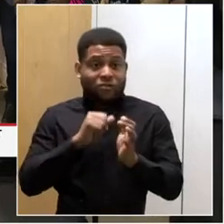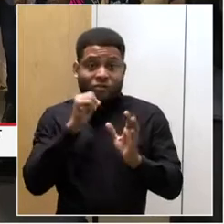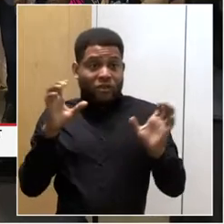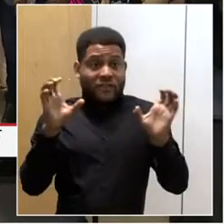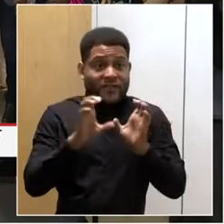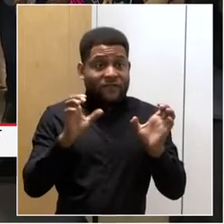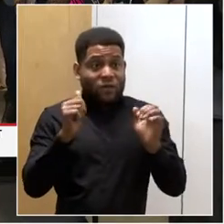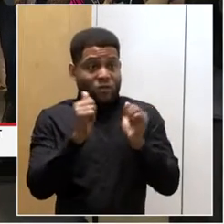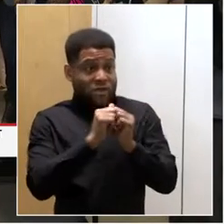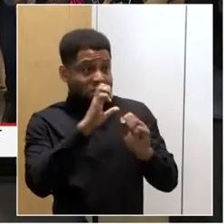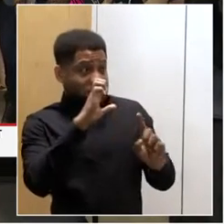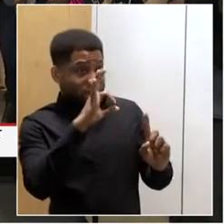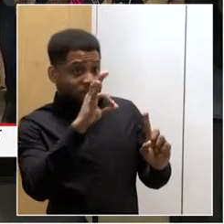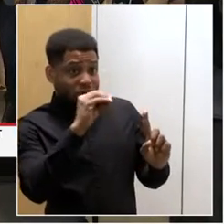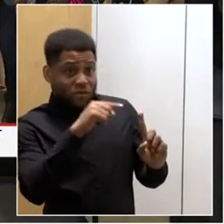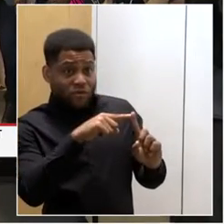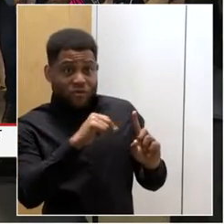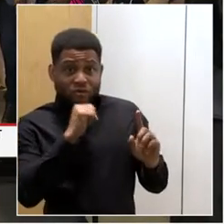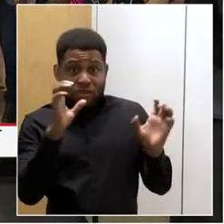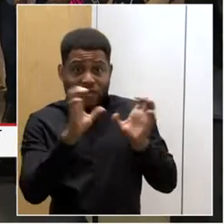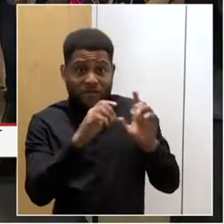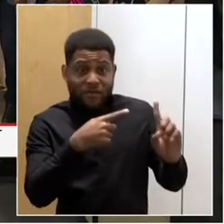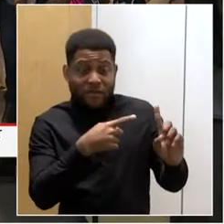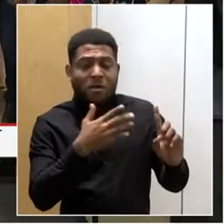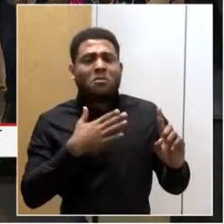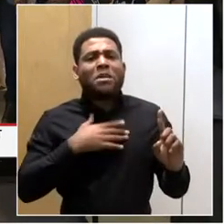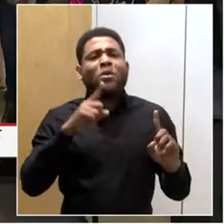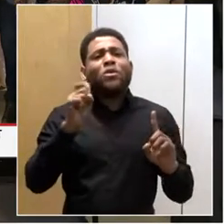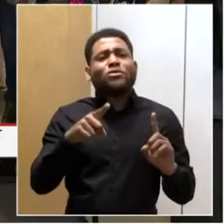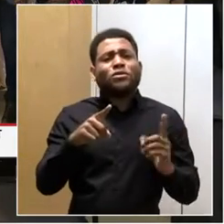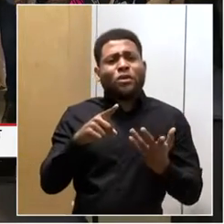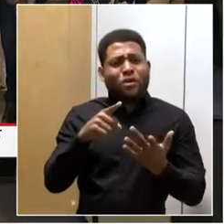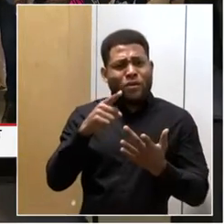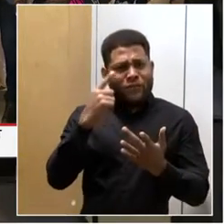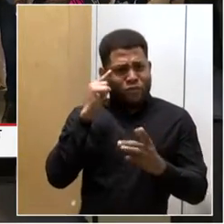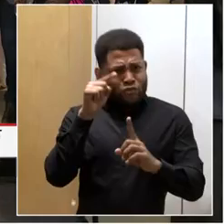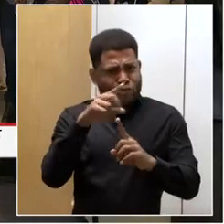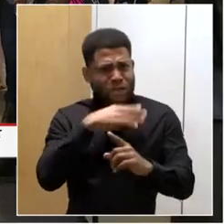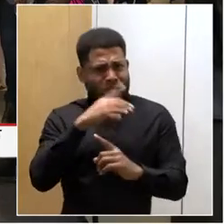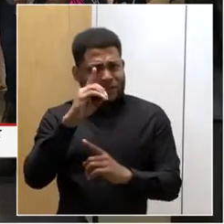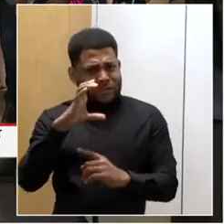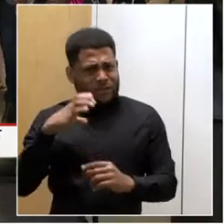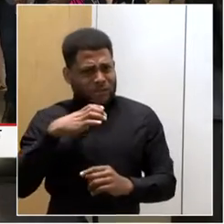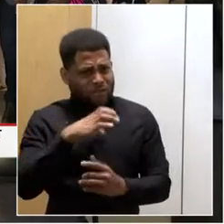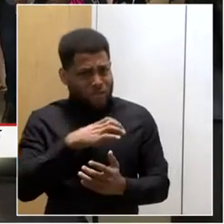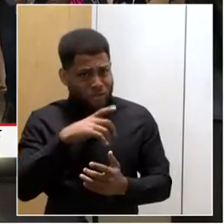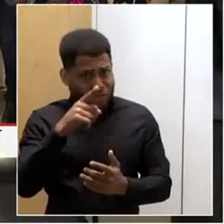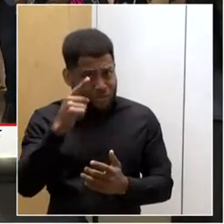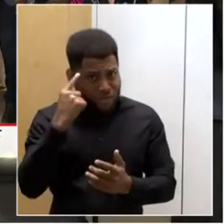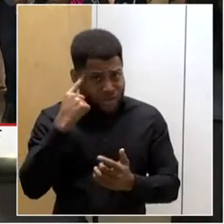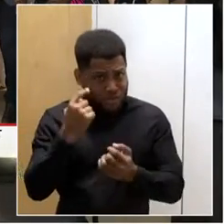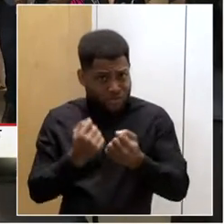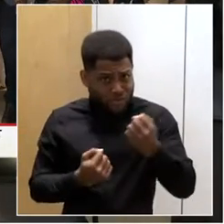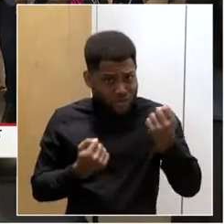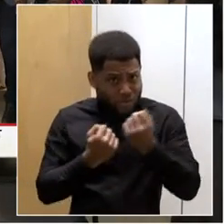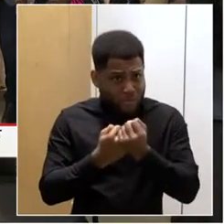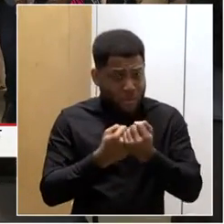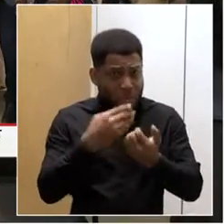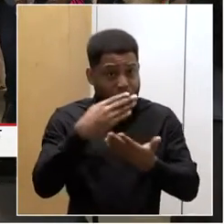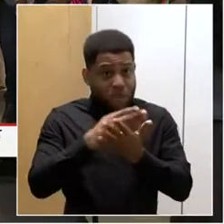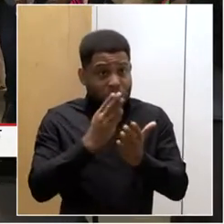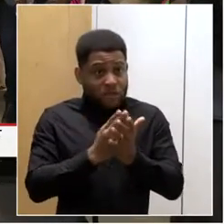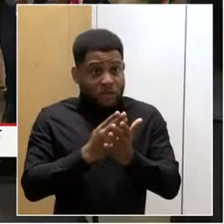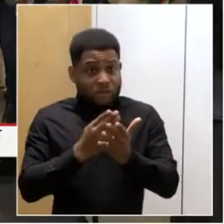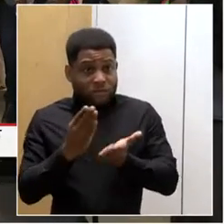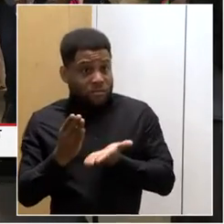to you, Mayor, and to Councilmember McDuffie is, will you support sending a budget to Capitol Hill,